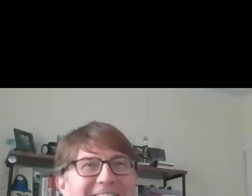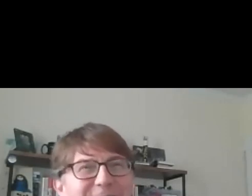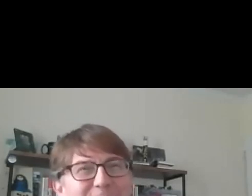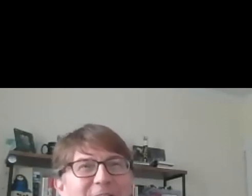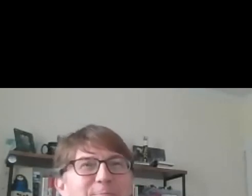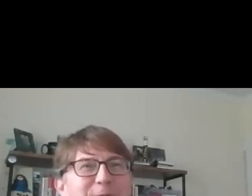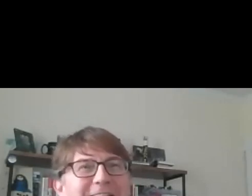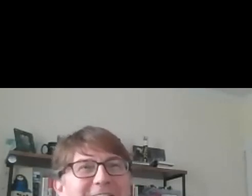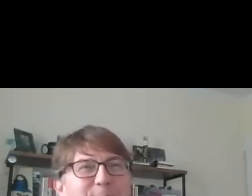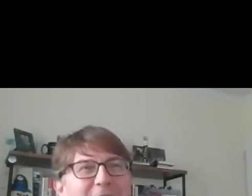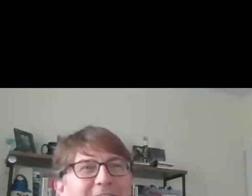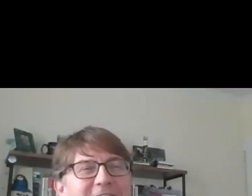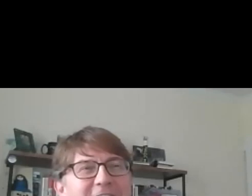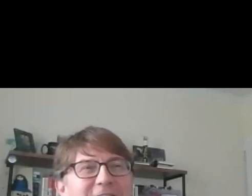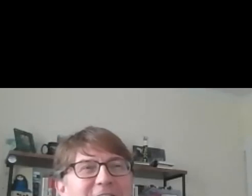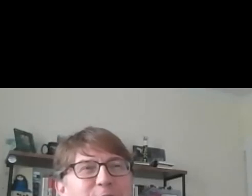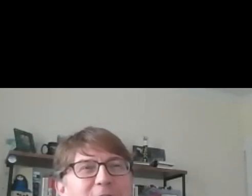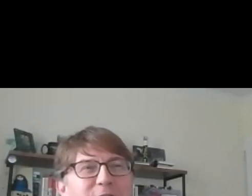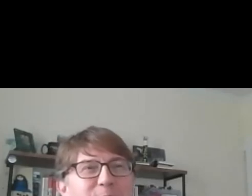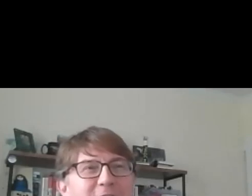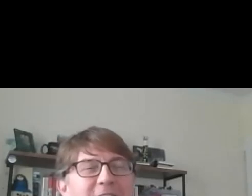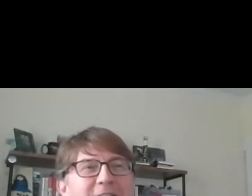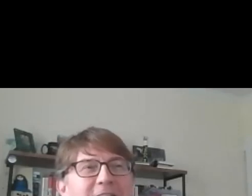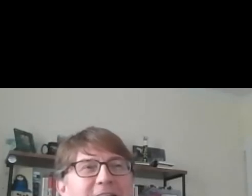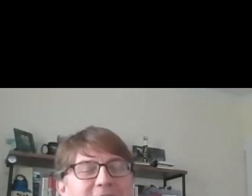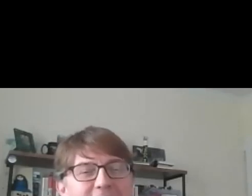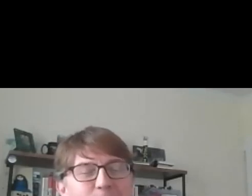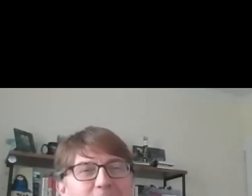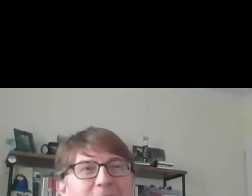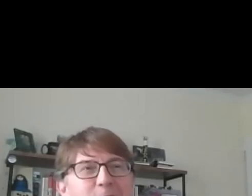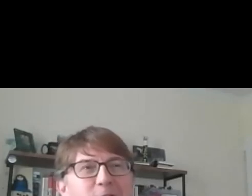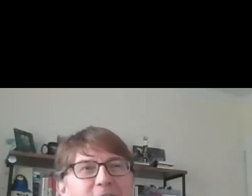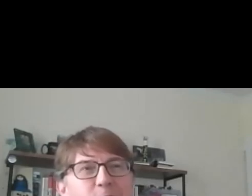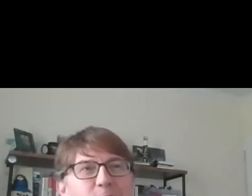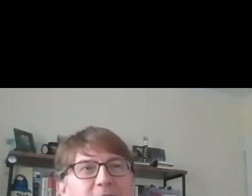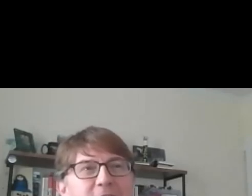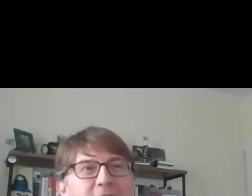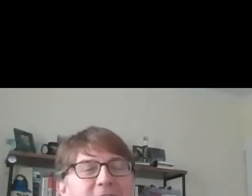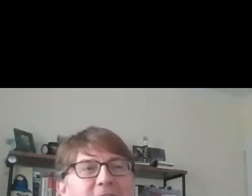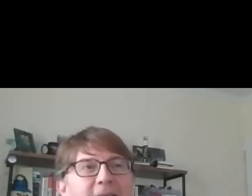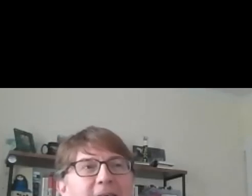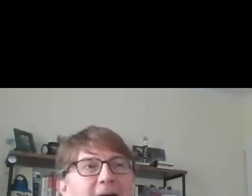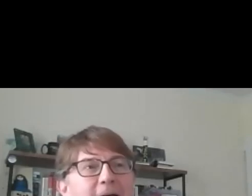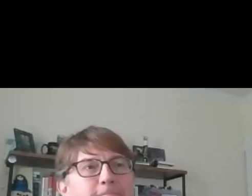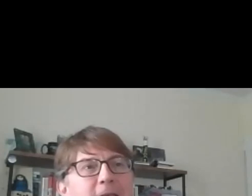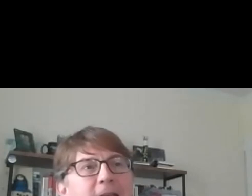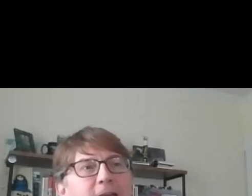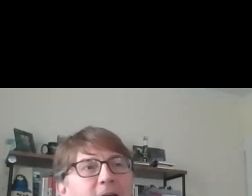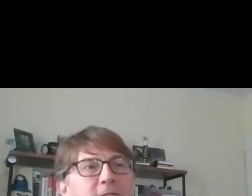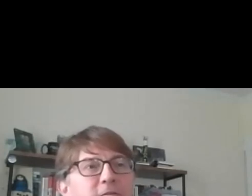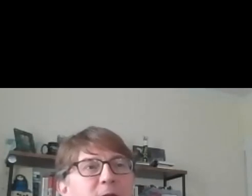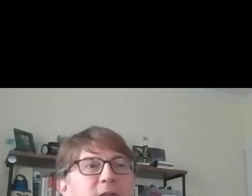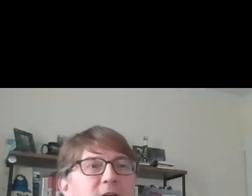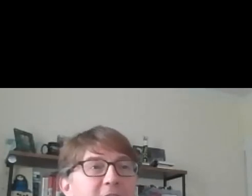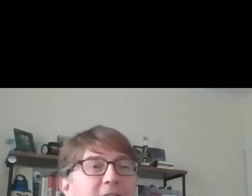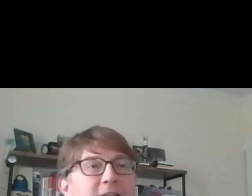widespread as we might hope and expect in this kind of a situation, but these days we'll take what we can get. And